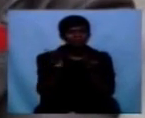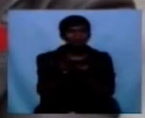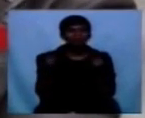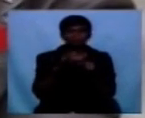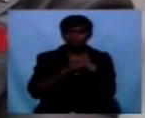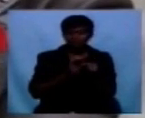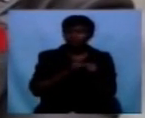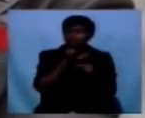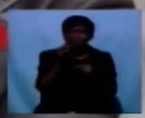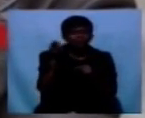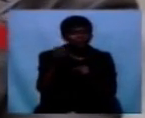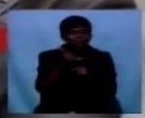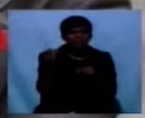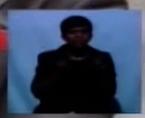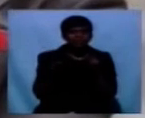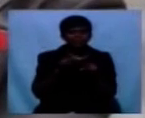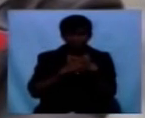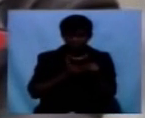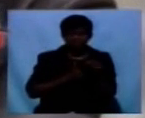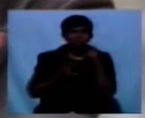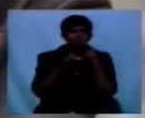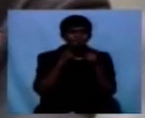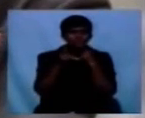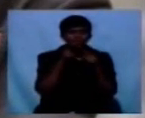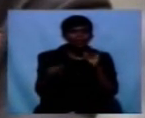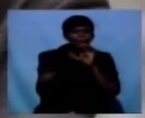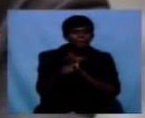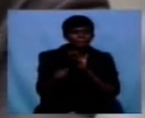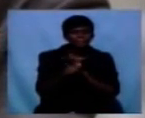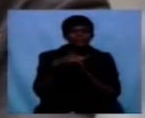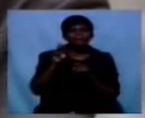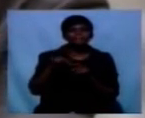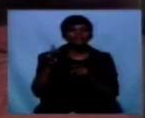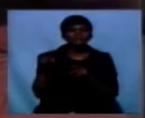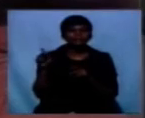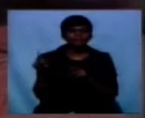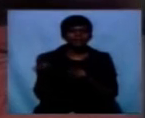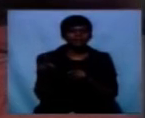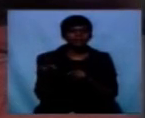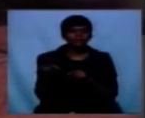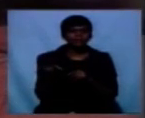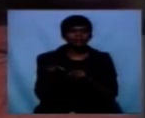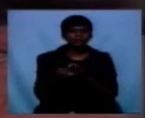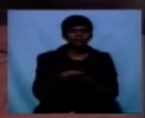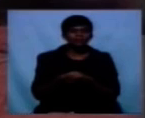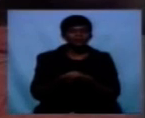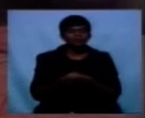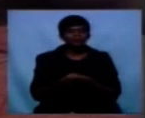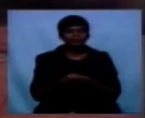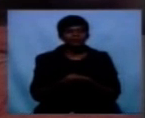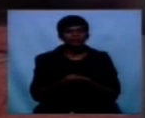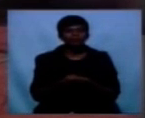there, anybody will do. I've been speaking to the private investors under the public-private partnership. We